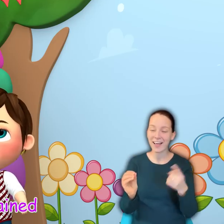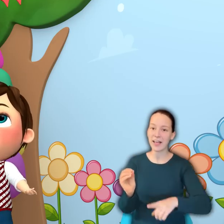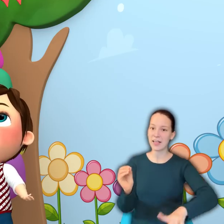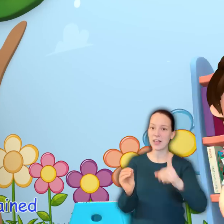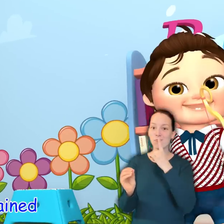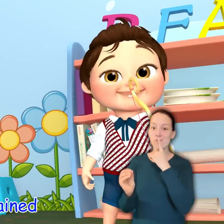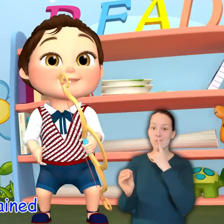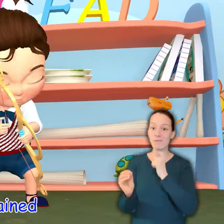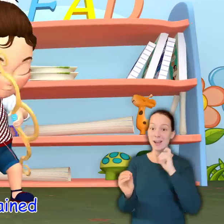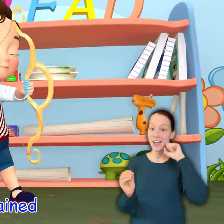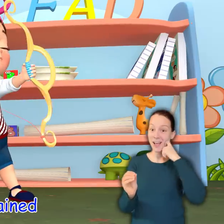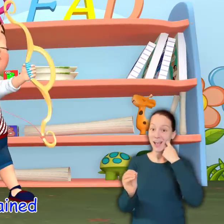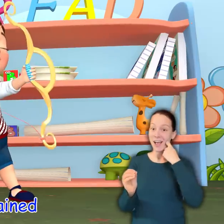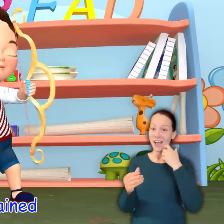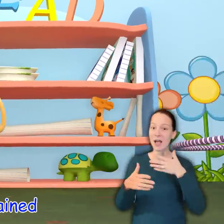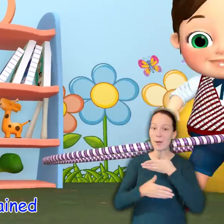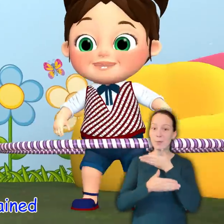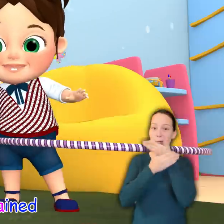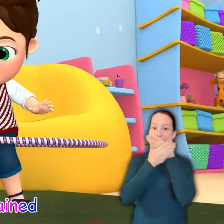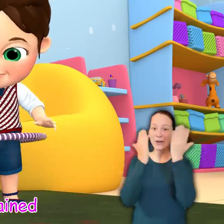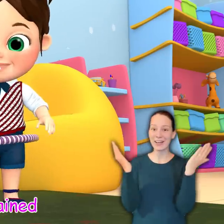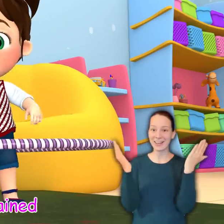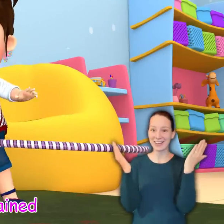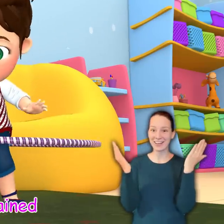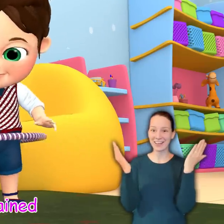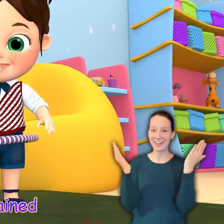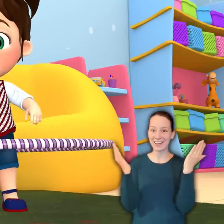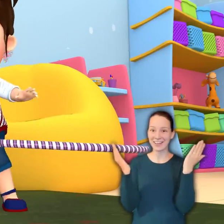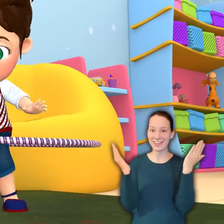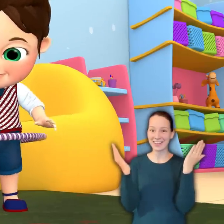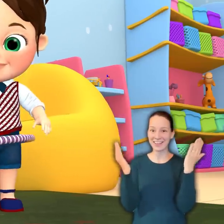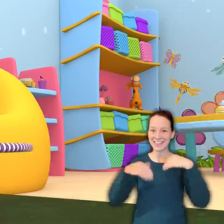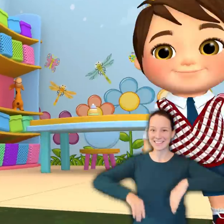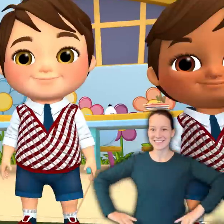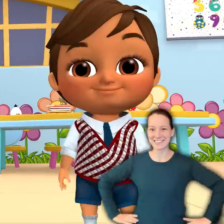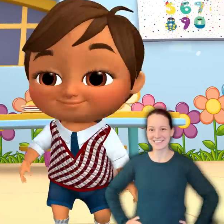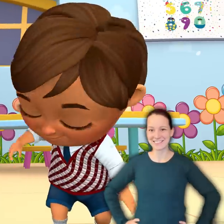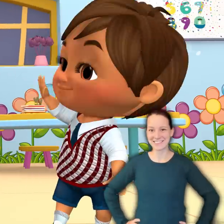remained and not one red apple green plane